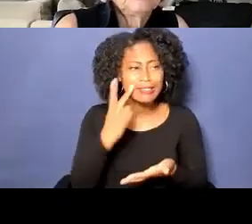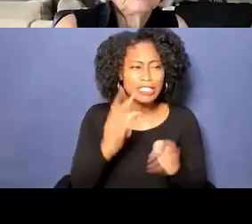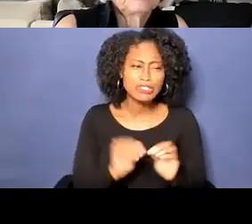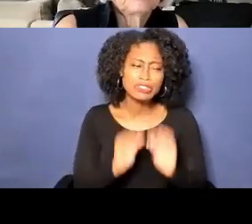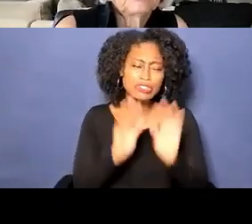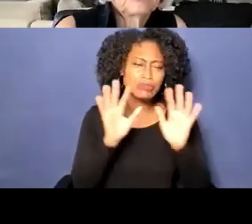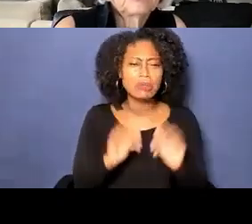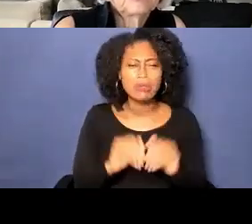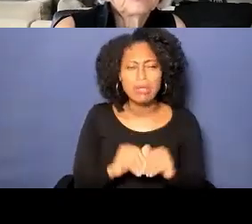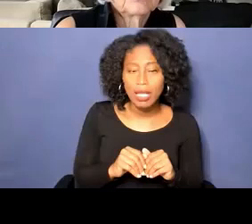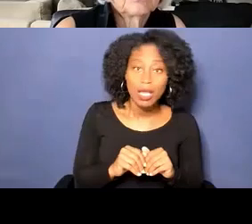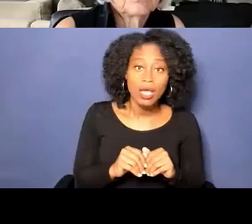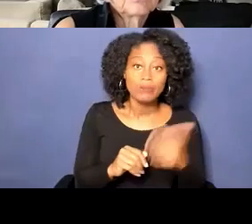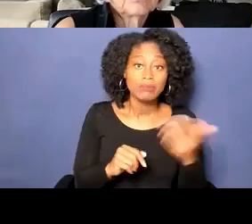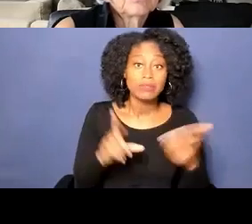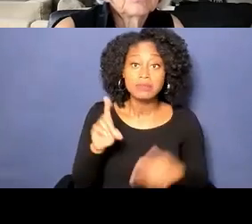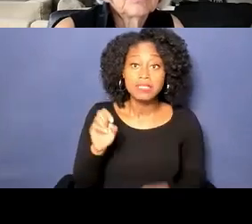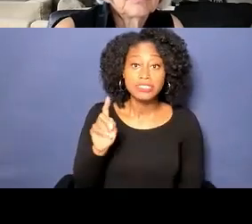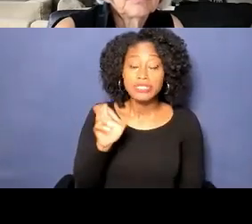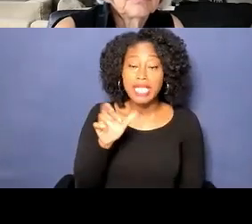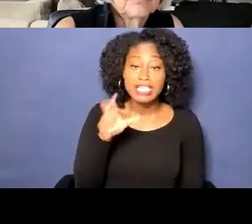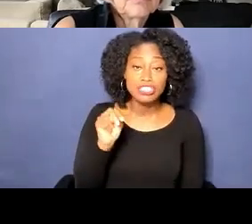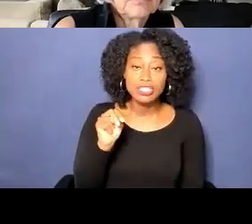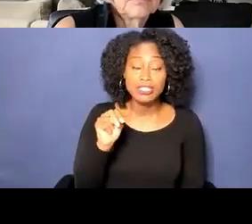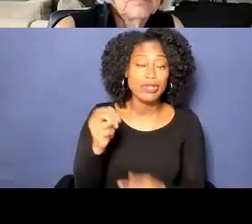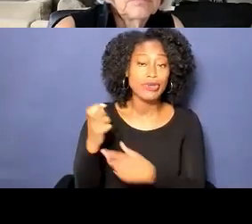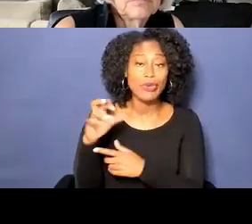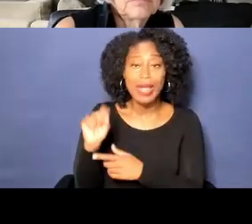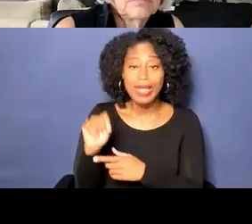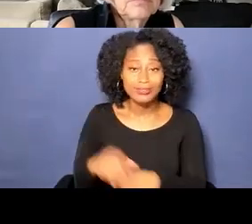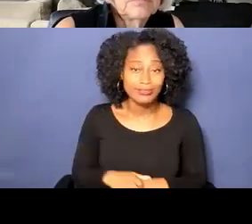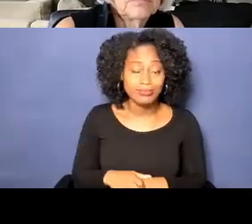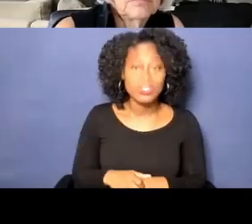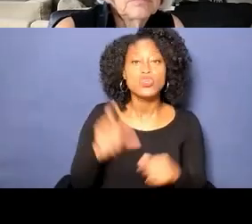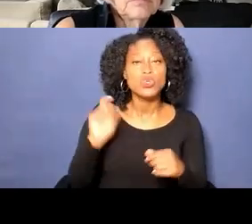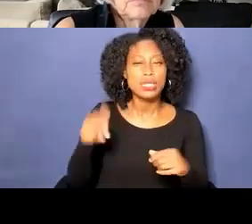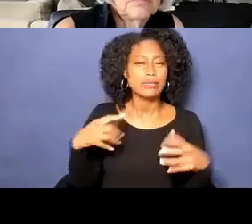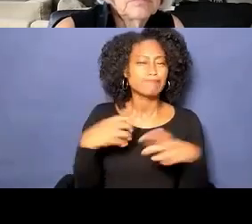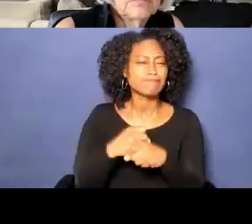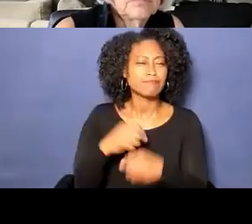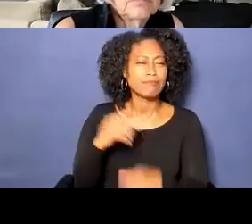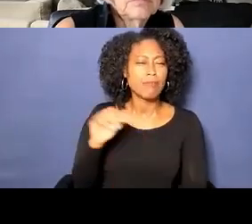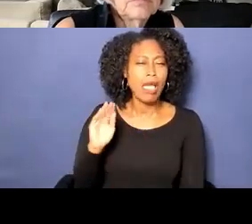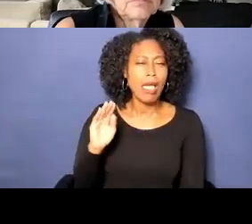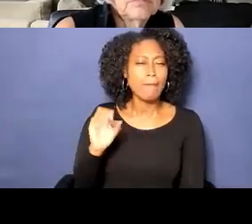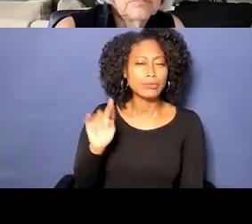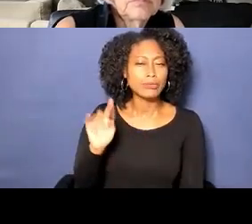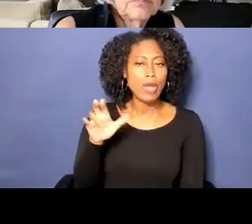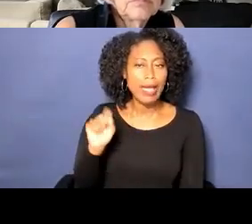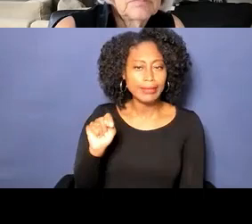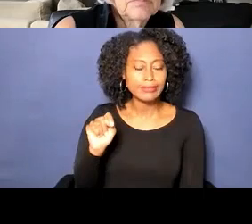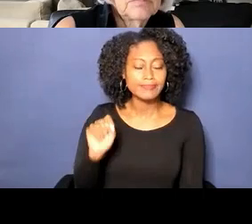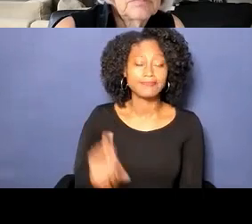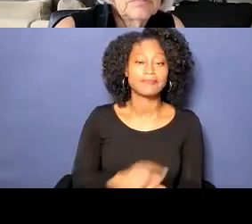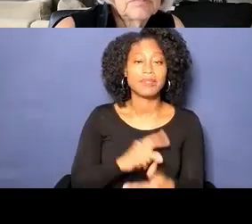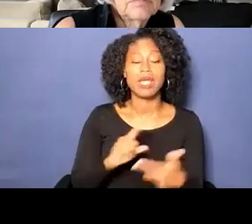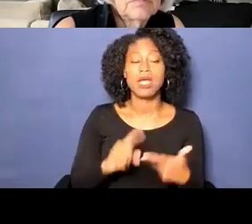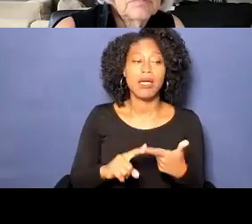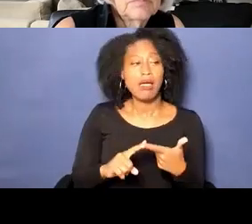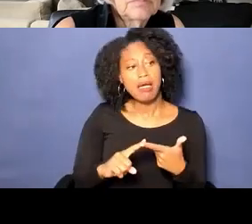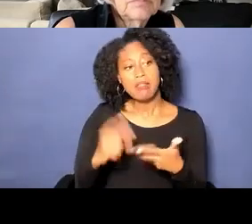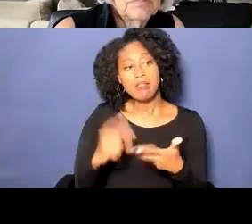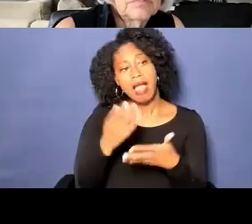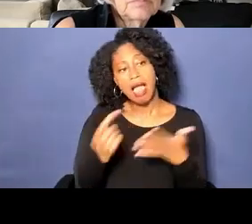grants, that you're preparing an abstract. We go through the elements of the proposal narrative that are in the